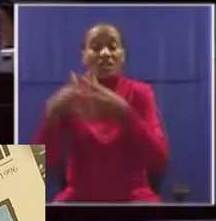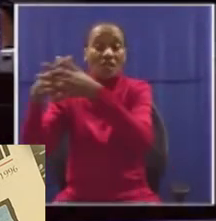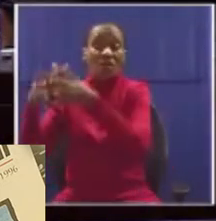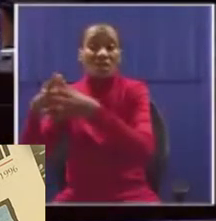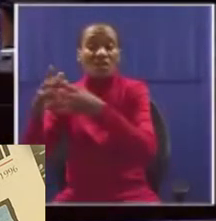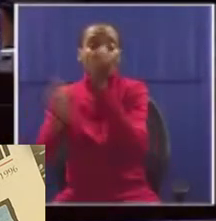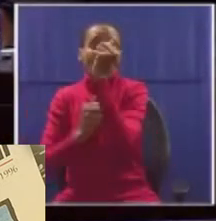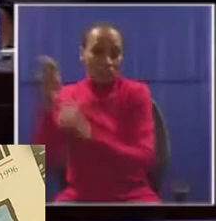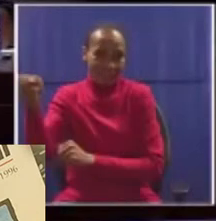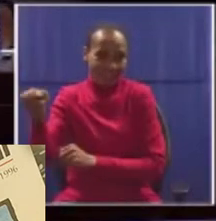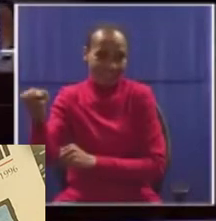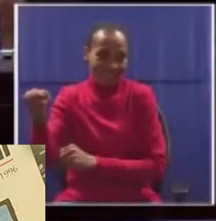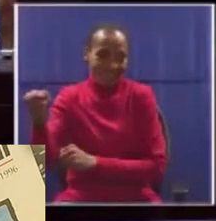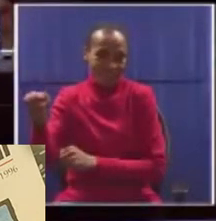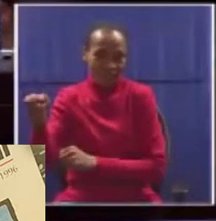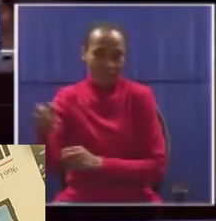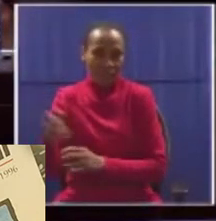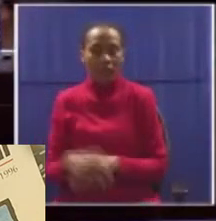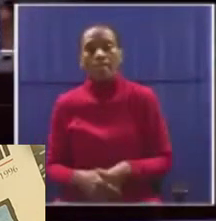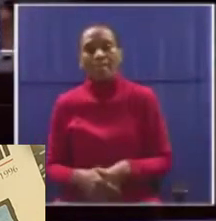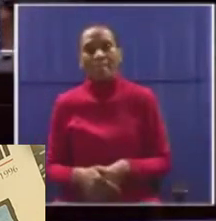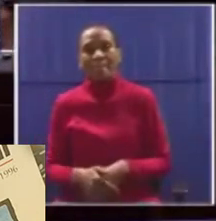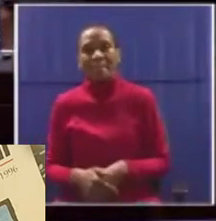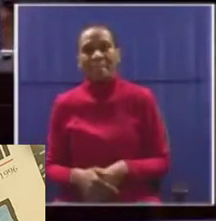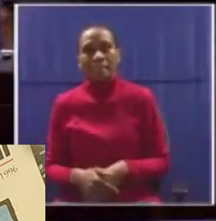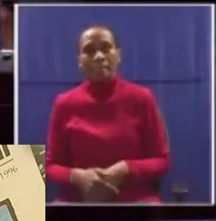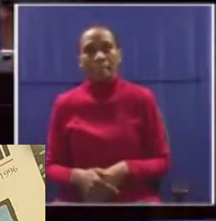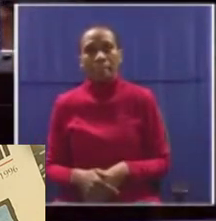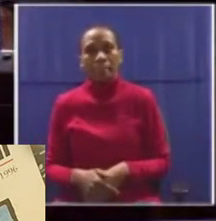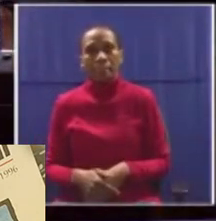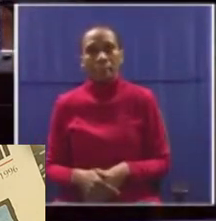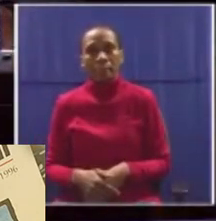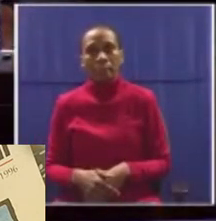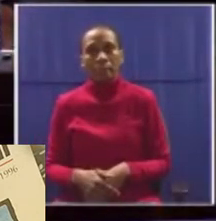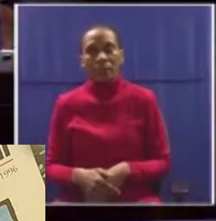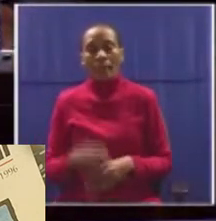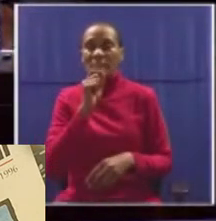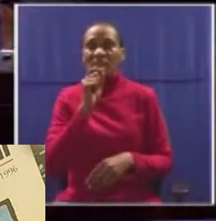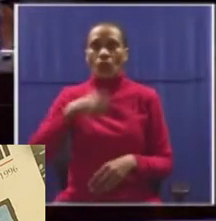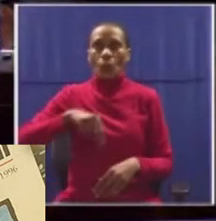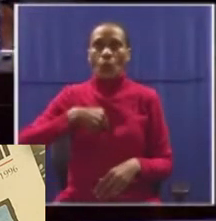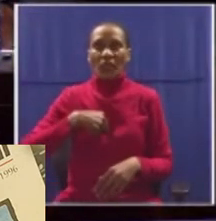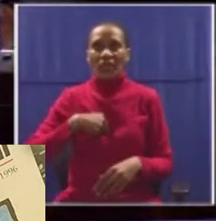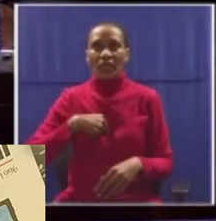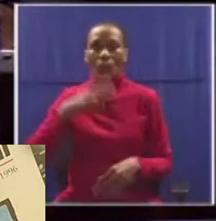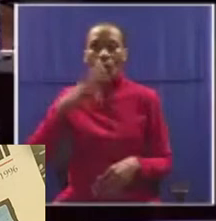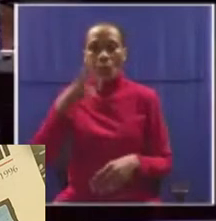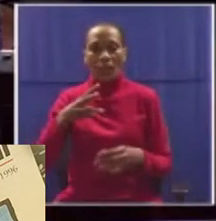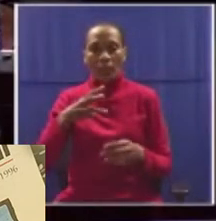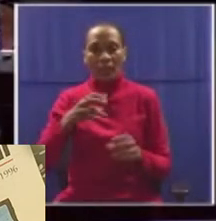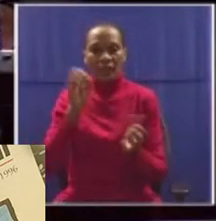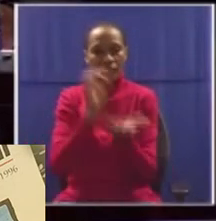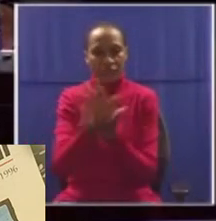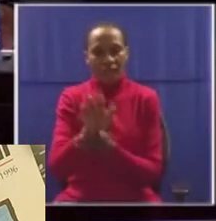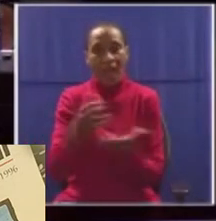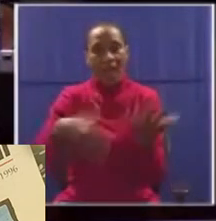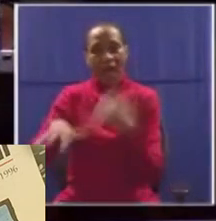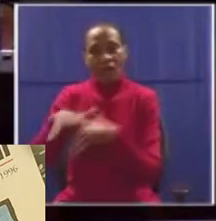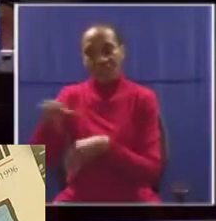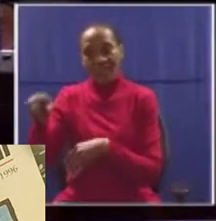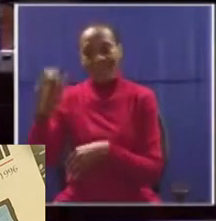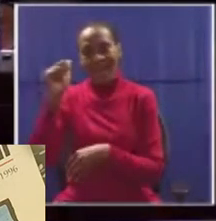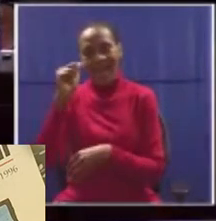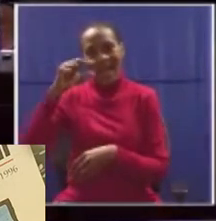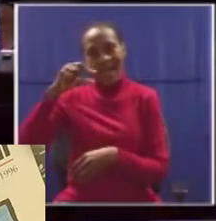States no hint whatsoever has been made about us being chased out of our God I do